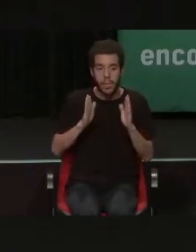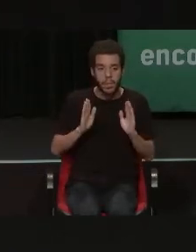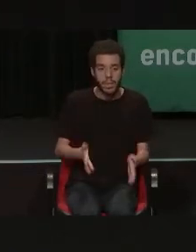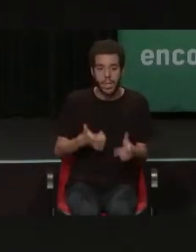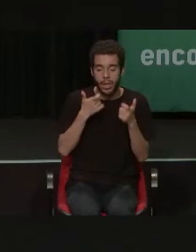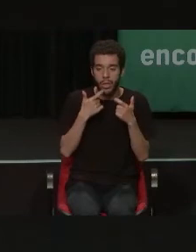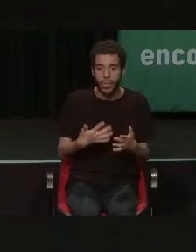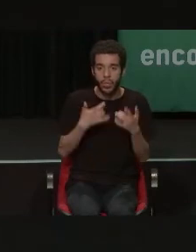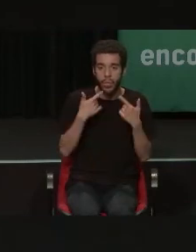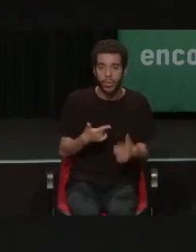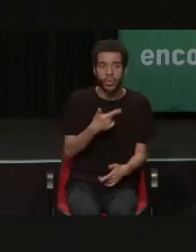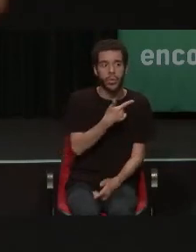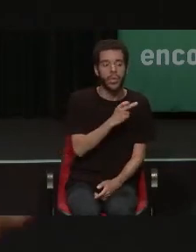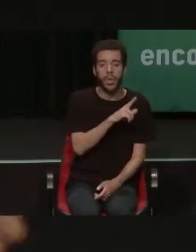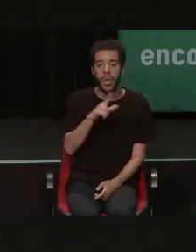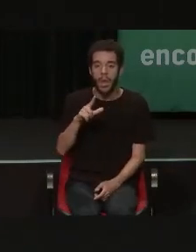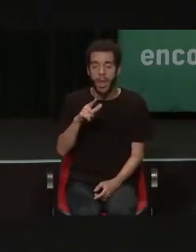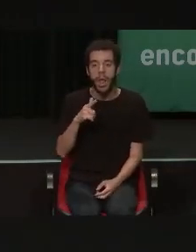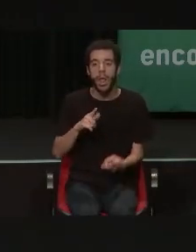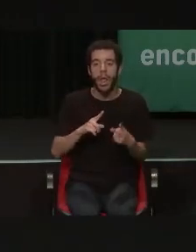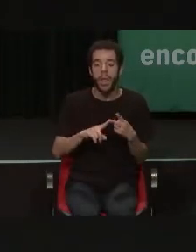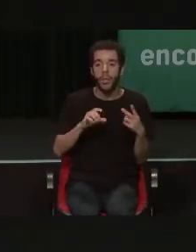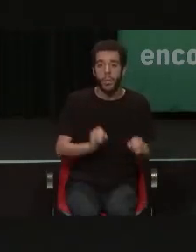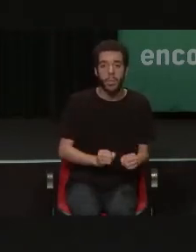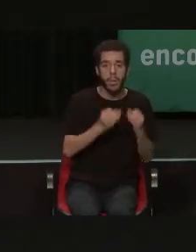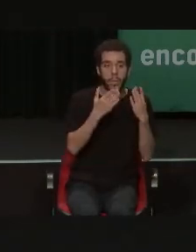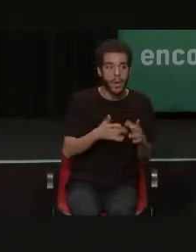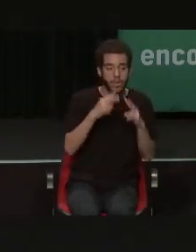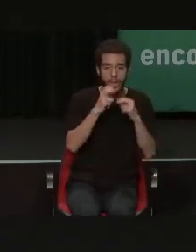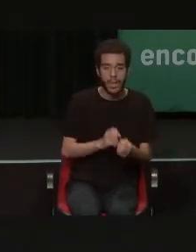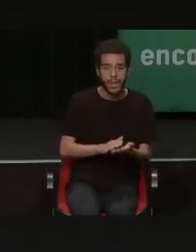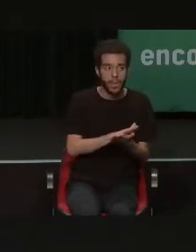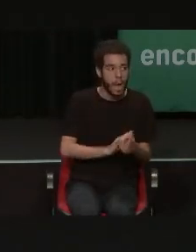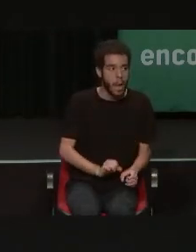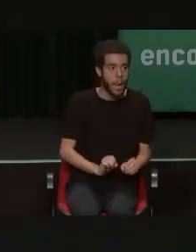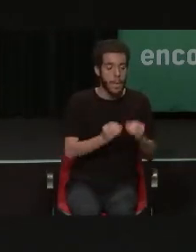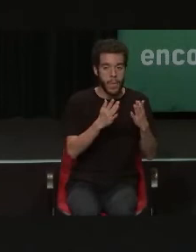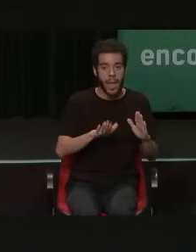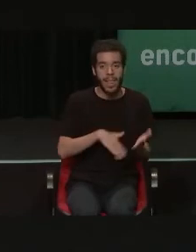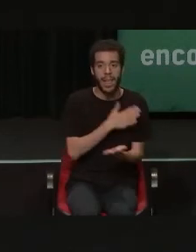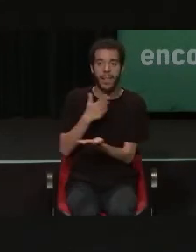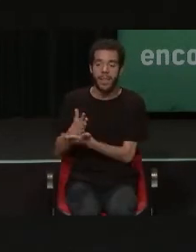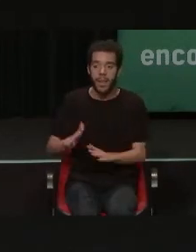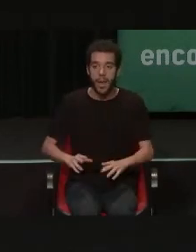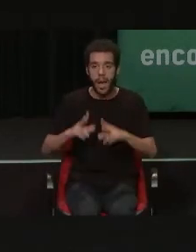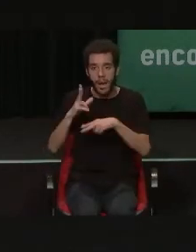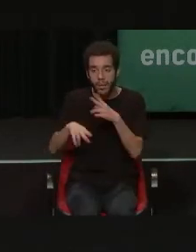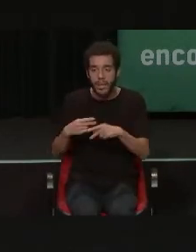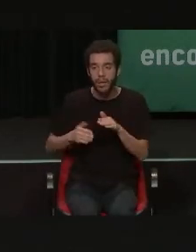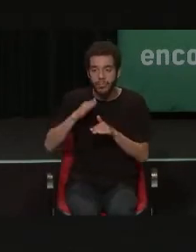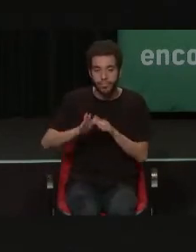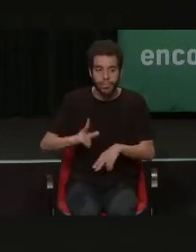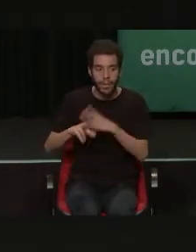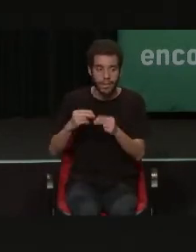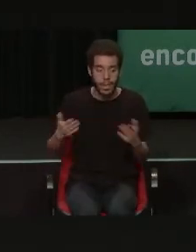from all the TRLs, from the first one, from fundamental research to really the innovation step. So